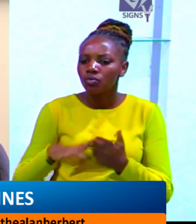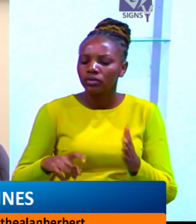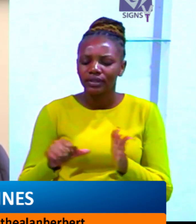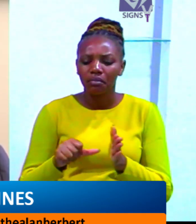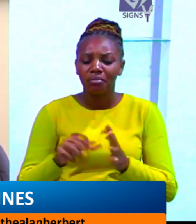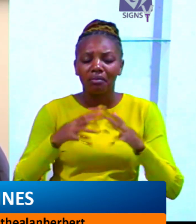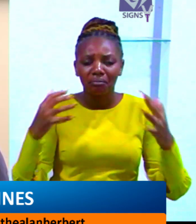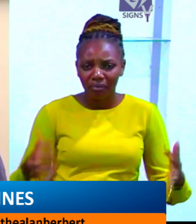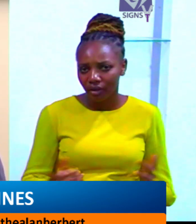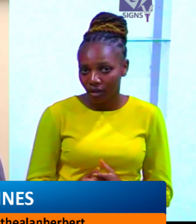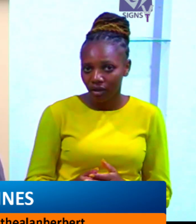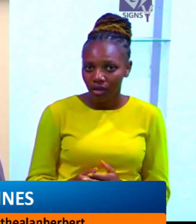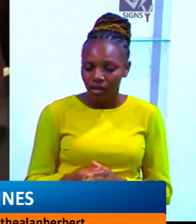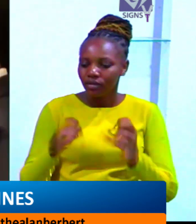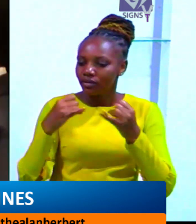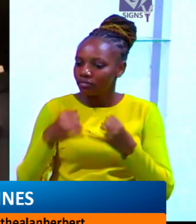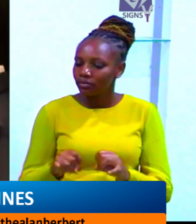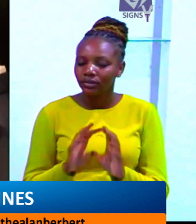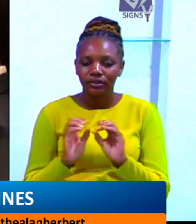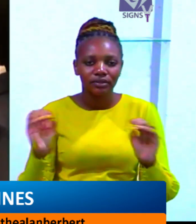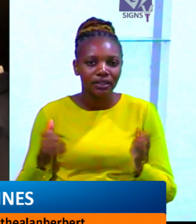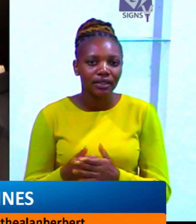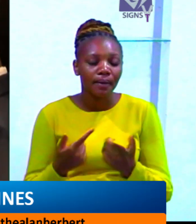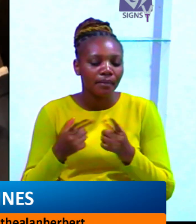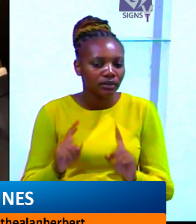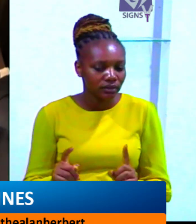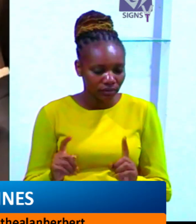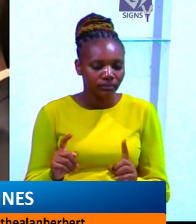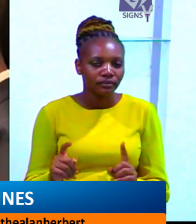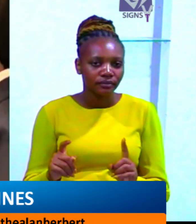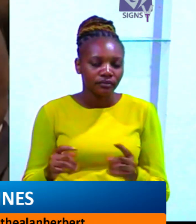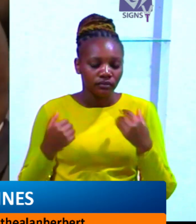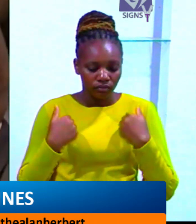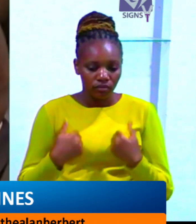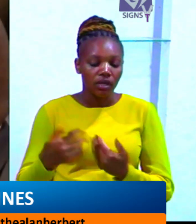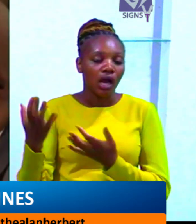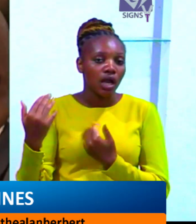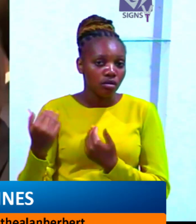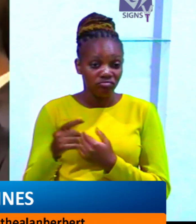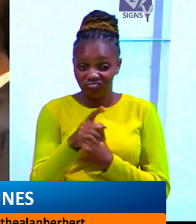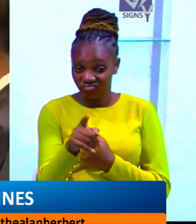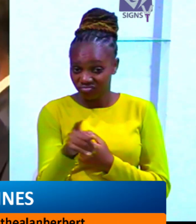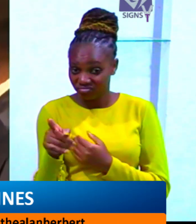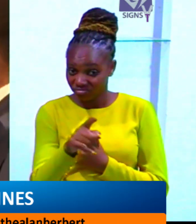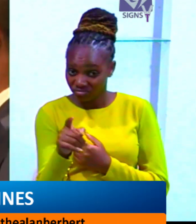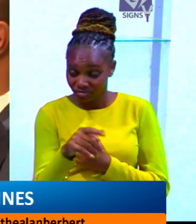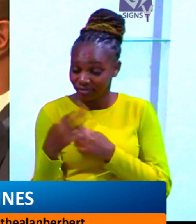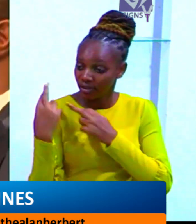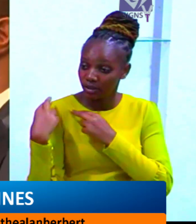side to implement projects. But let it not be that you are the ones who are